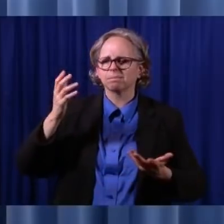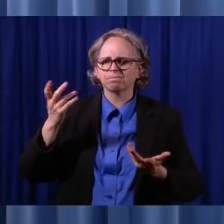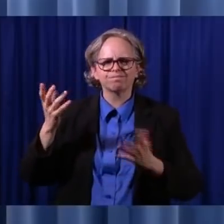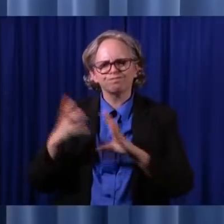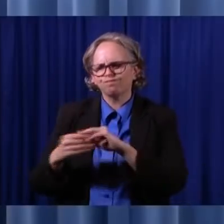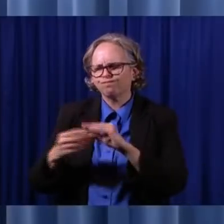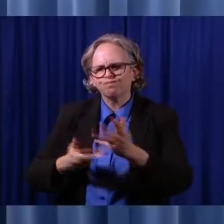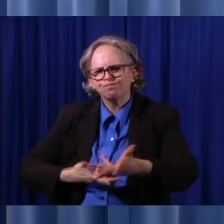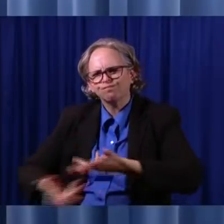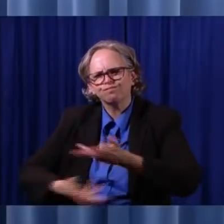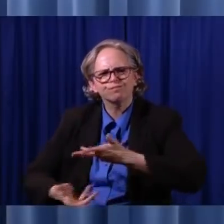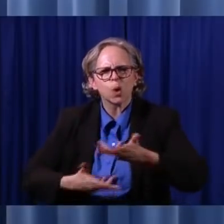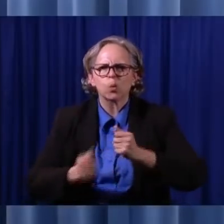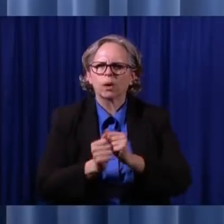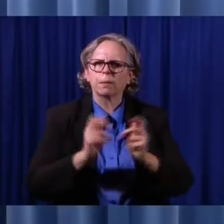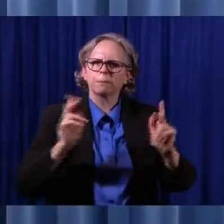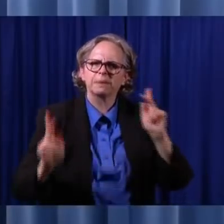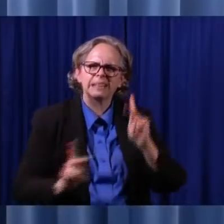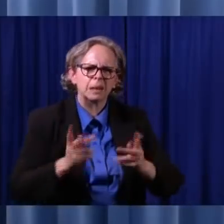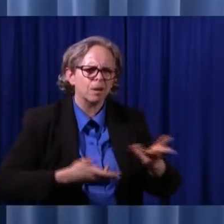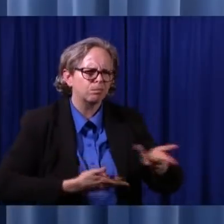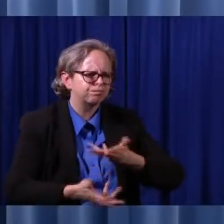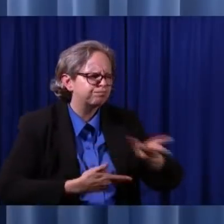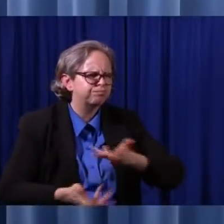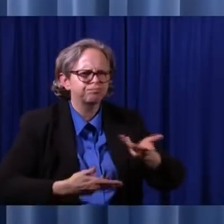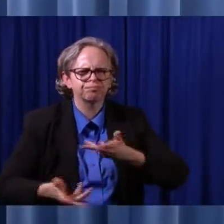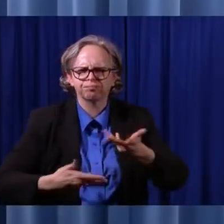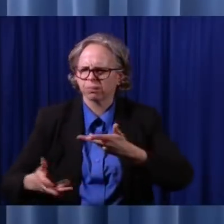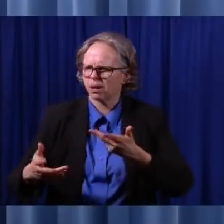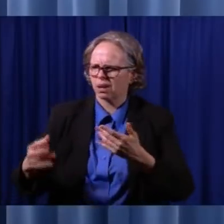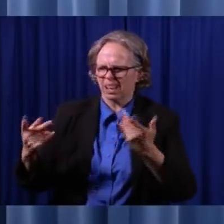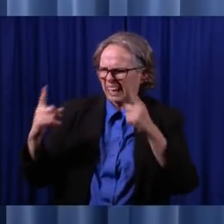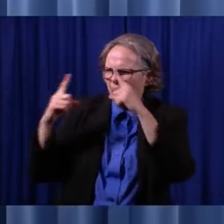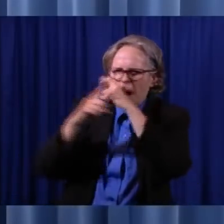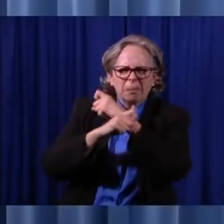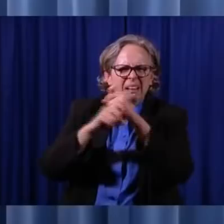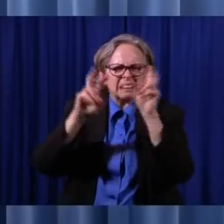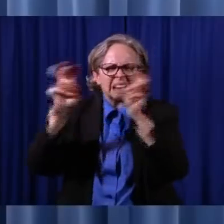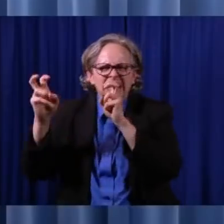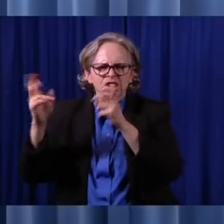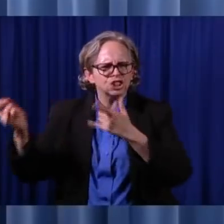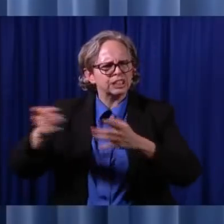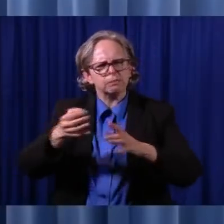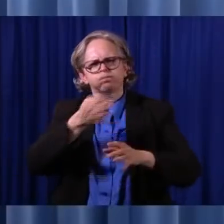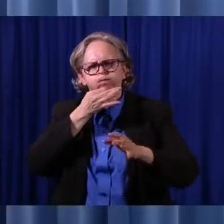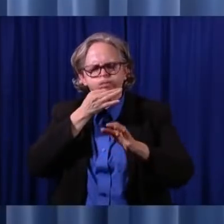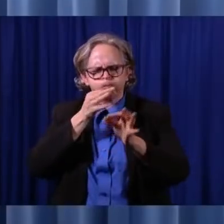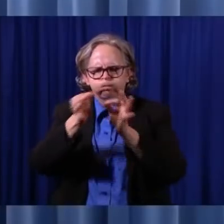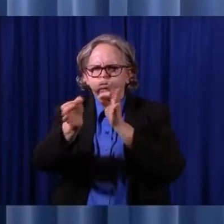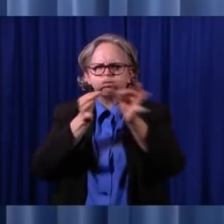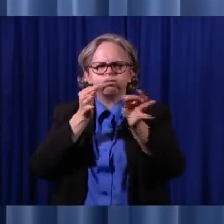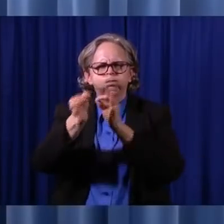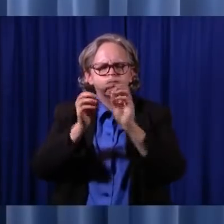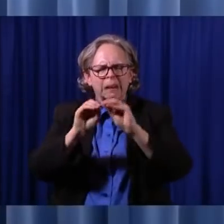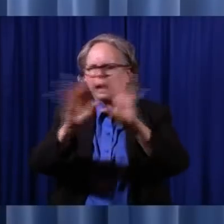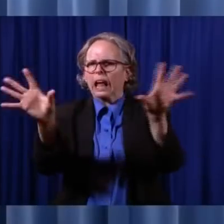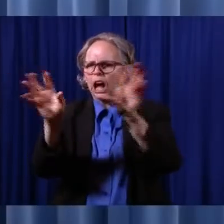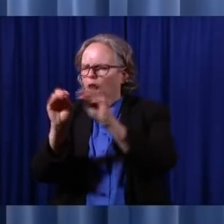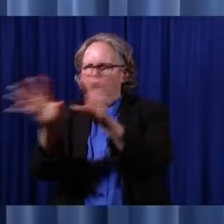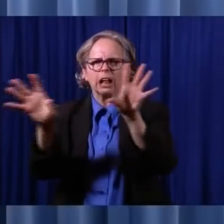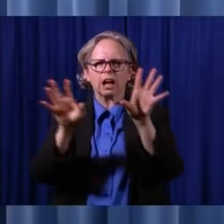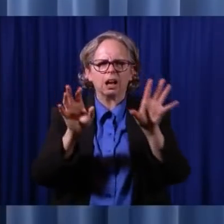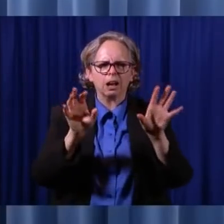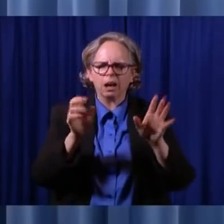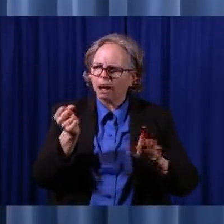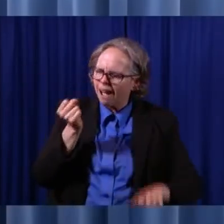about complicated issues, or at least issues that I think are complicated, medical issues, and put it into language